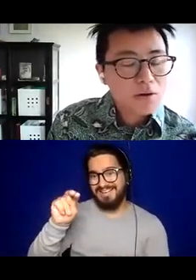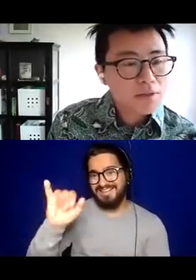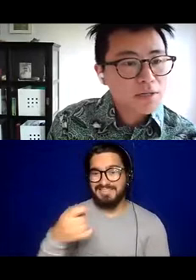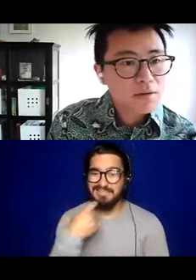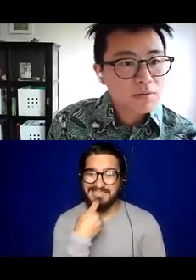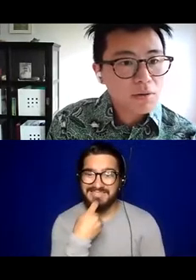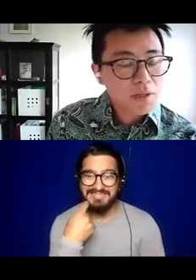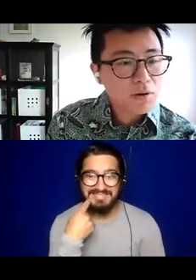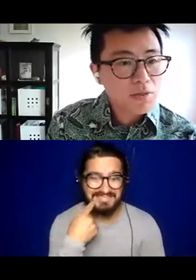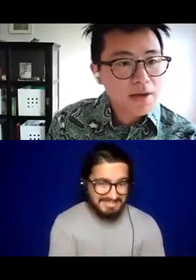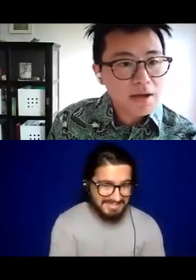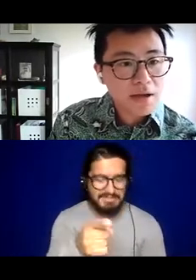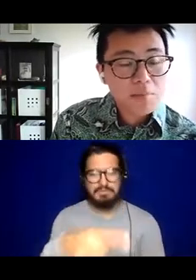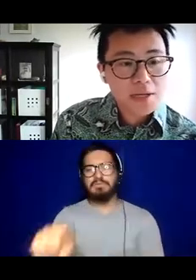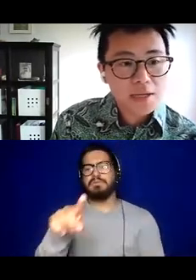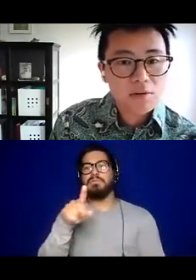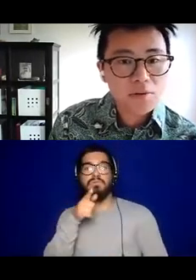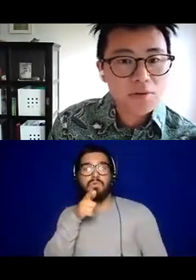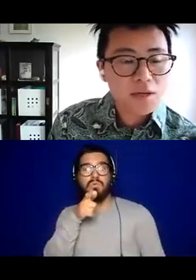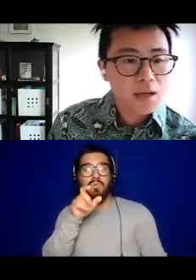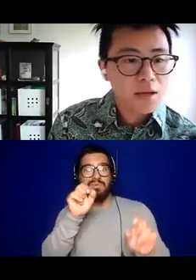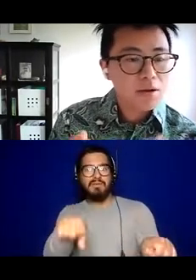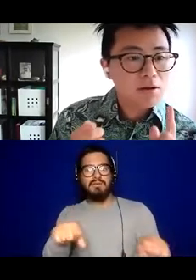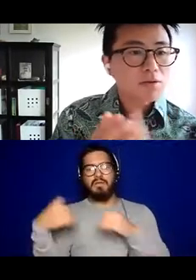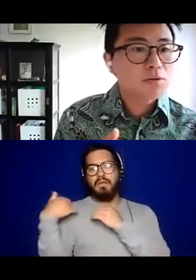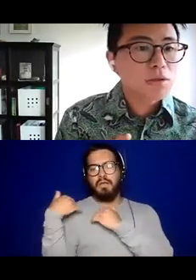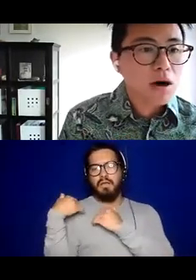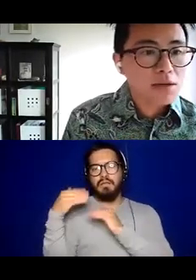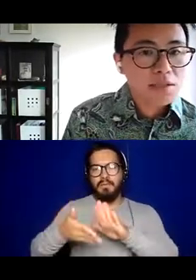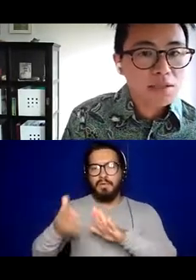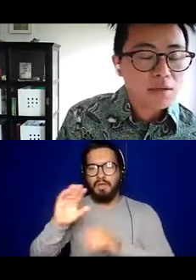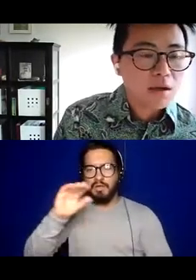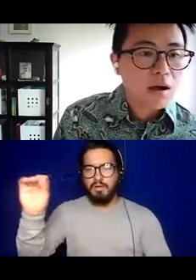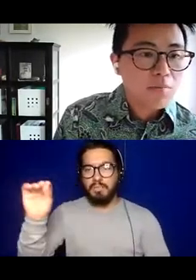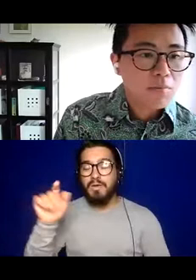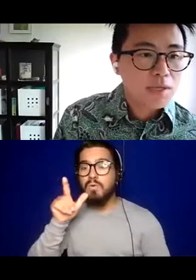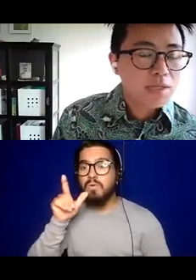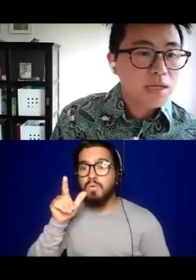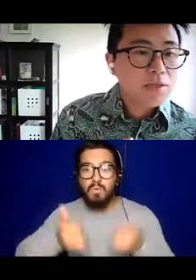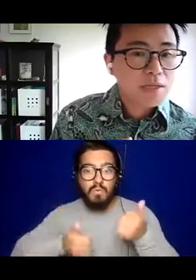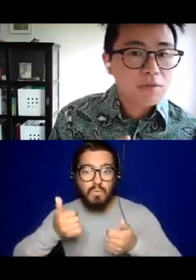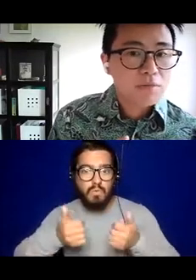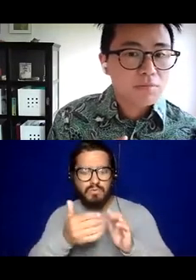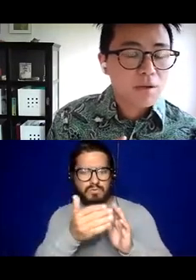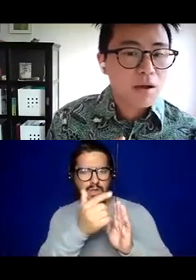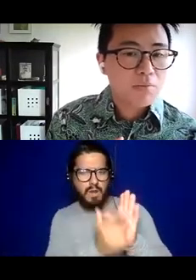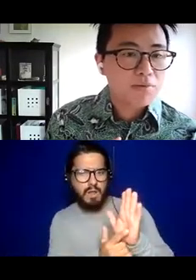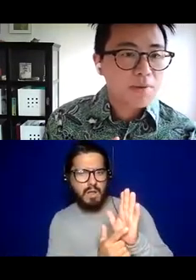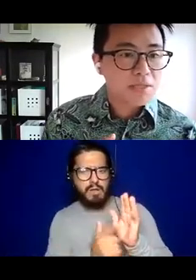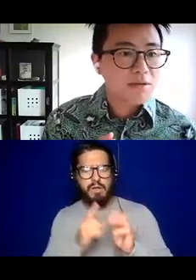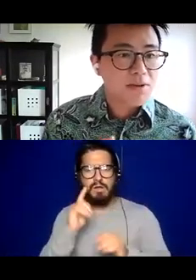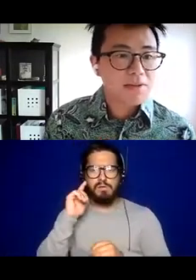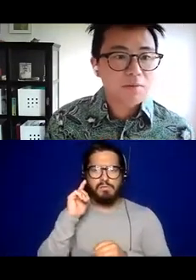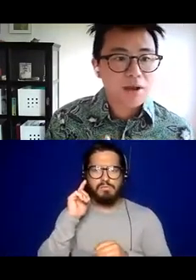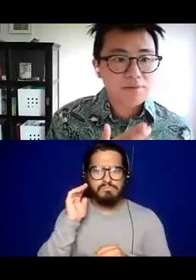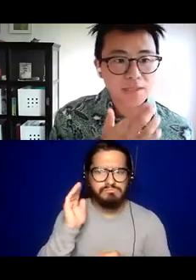who can hold the company accountable, and then also whose laws is it subject to with respect